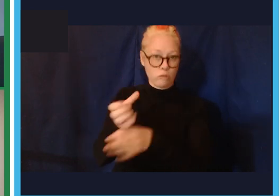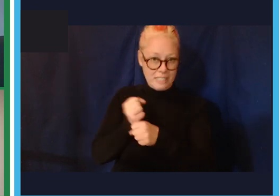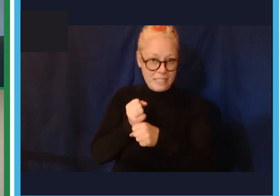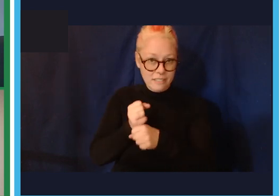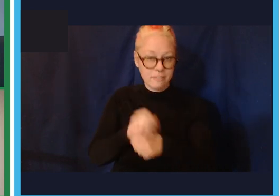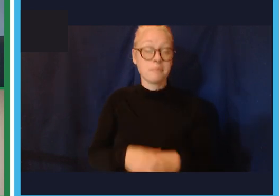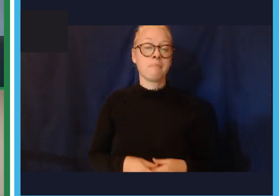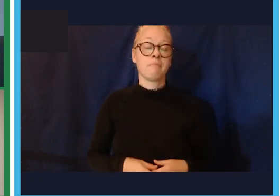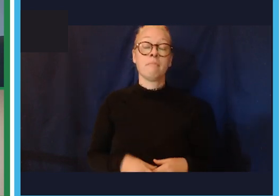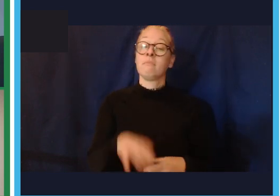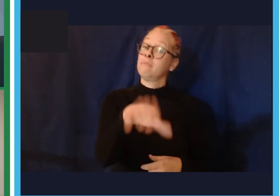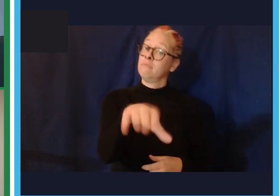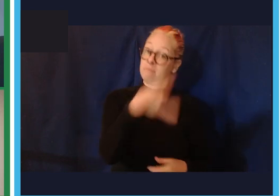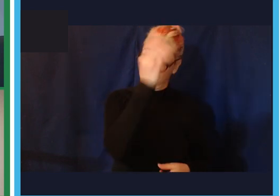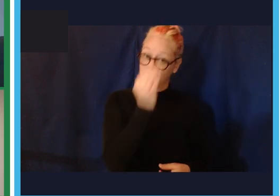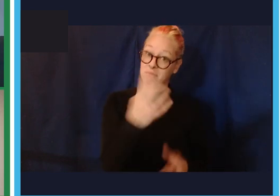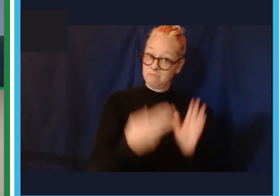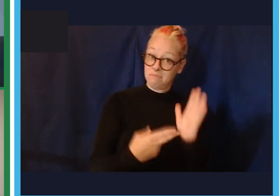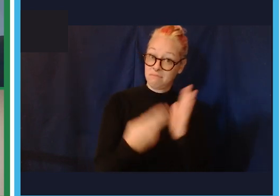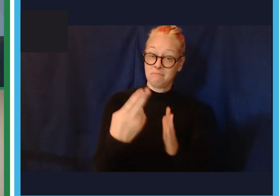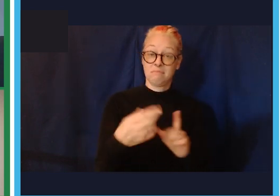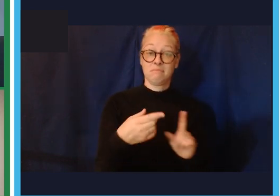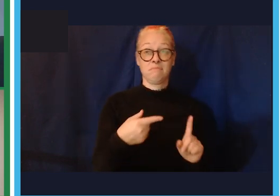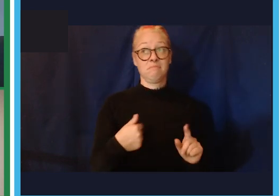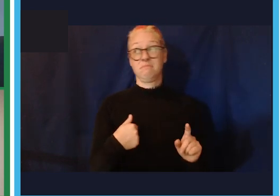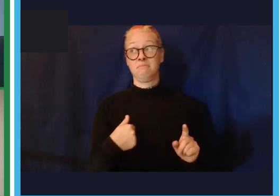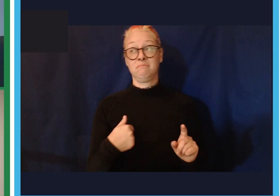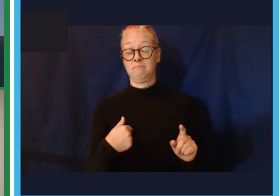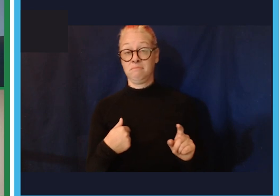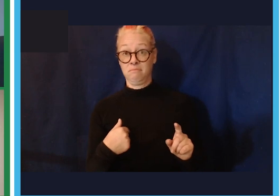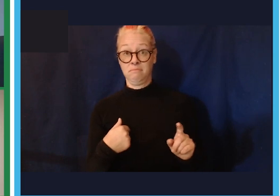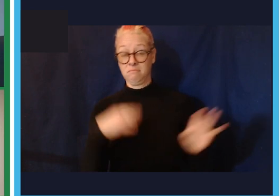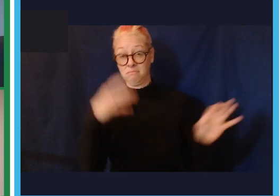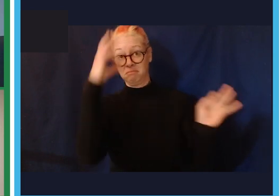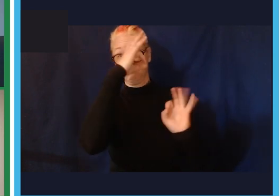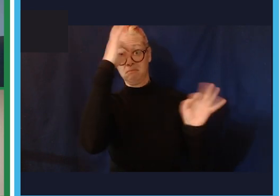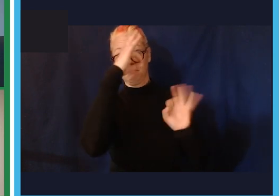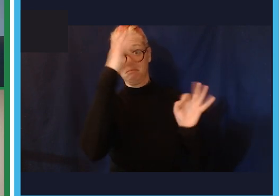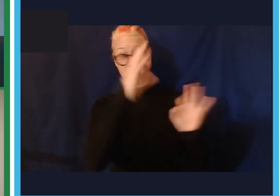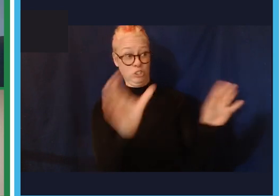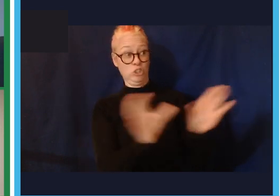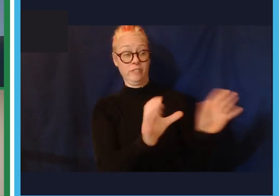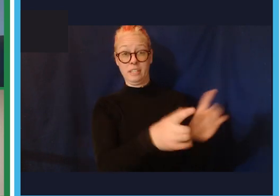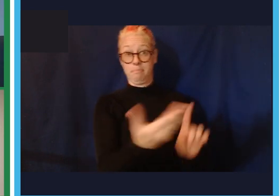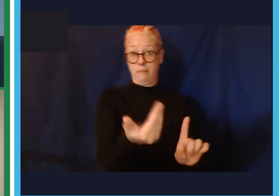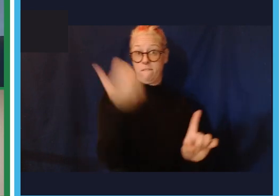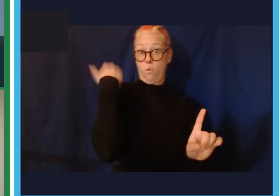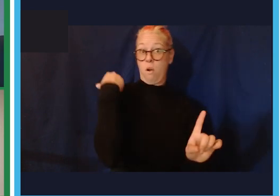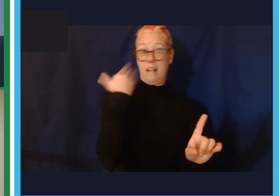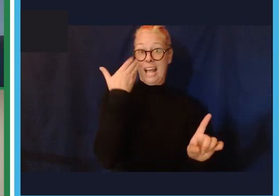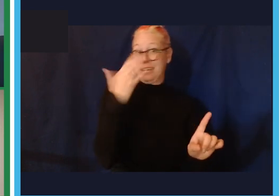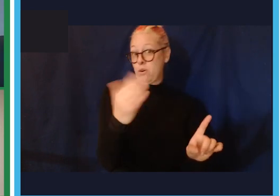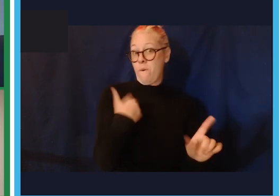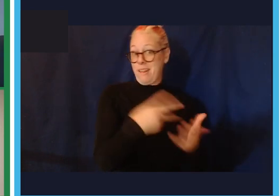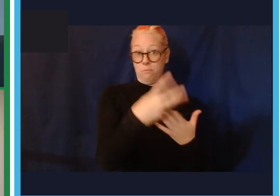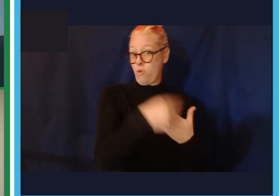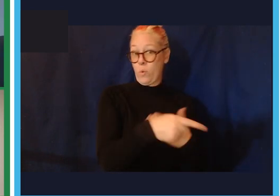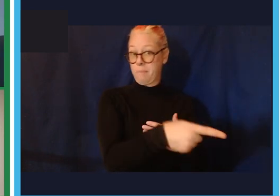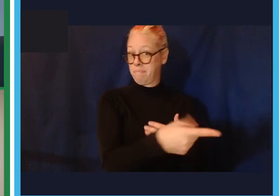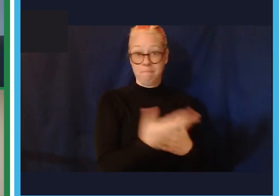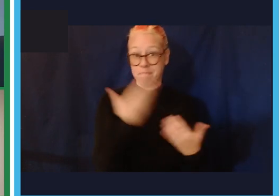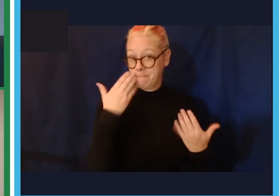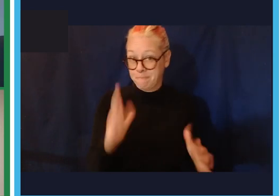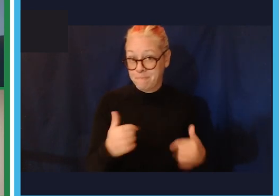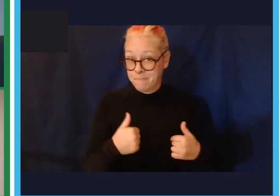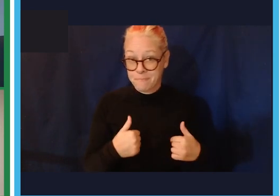I've done a life coach certification program, even though I didn't need to,